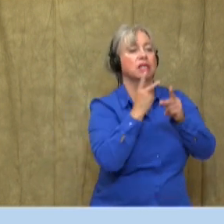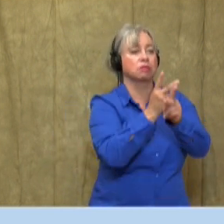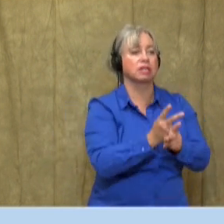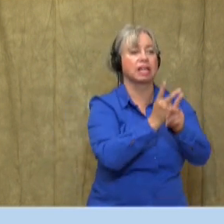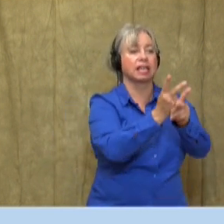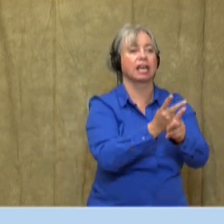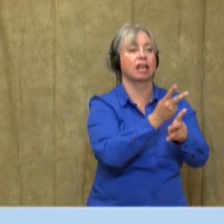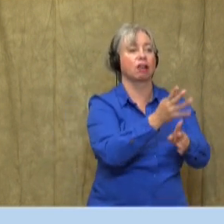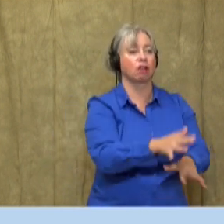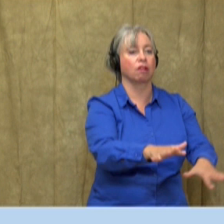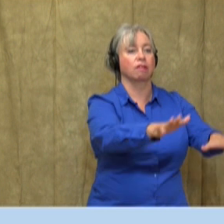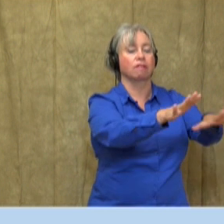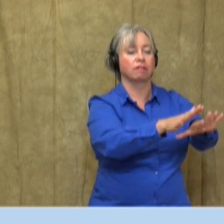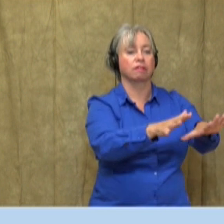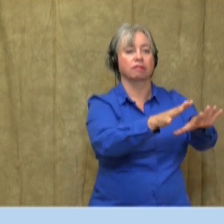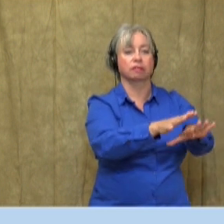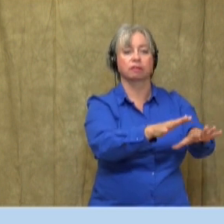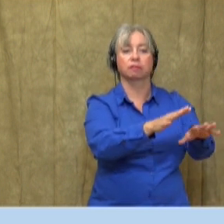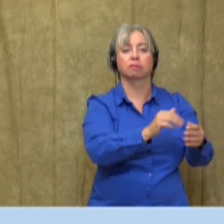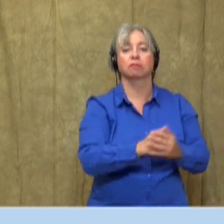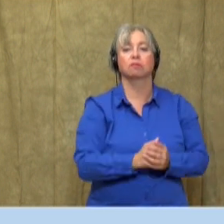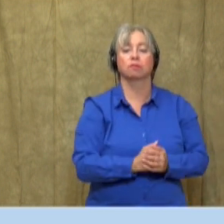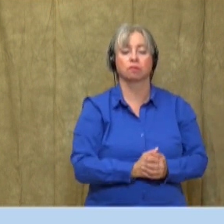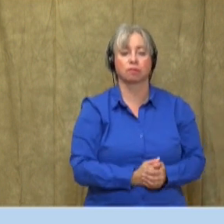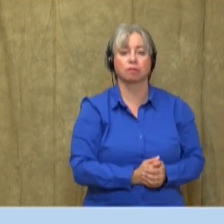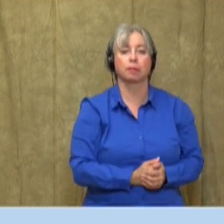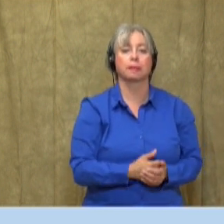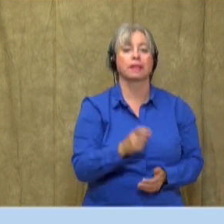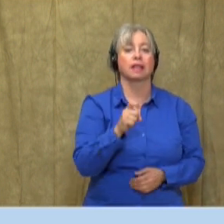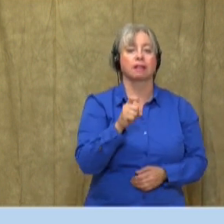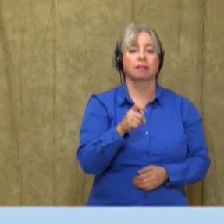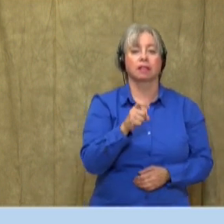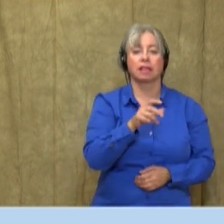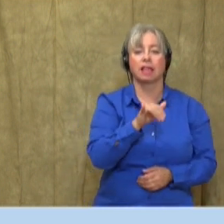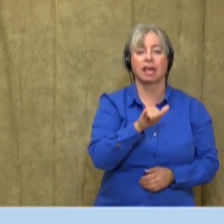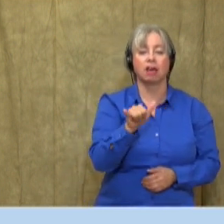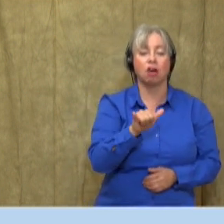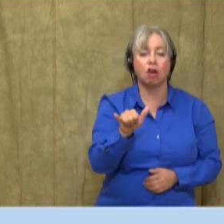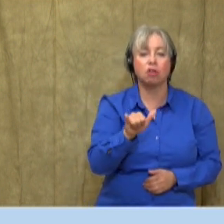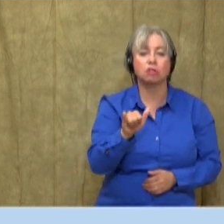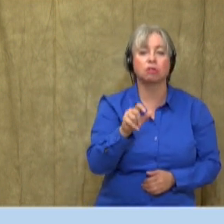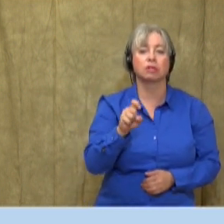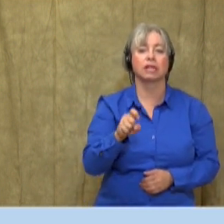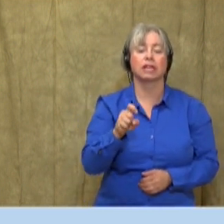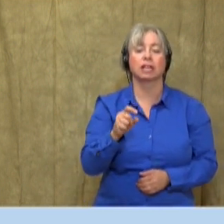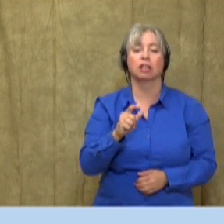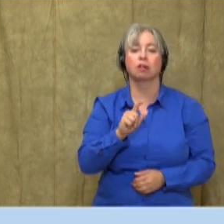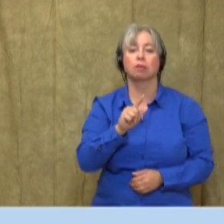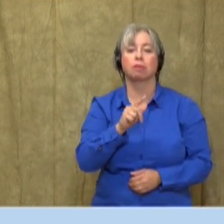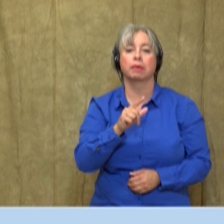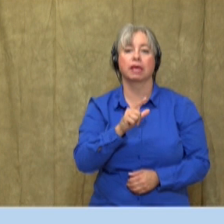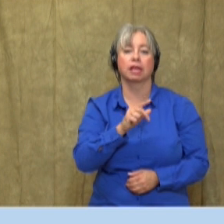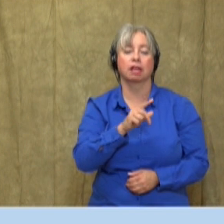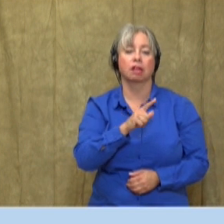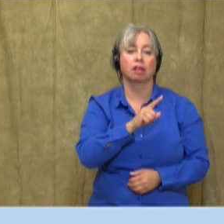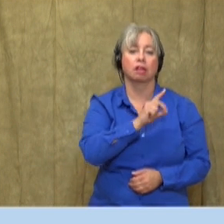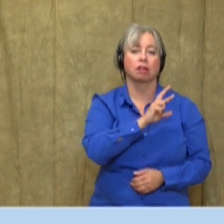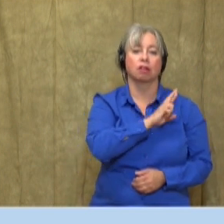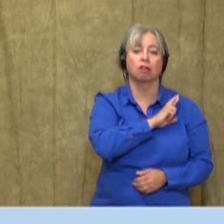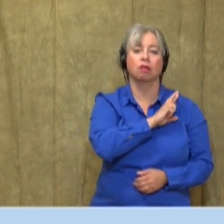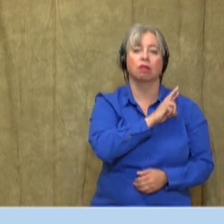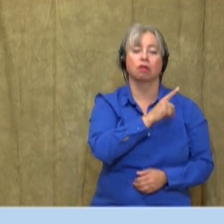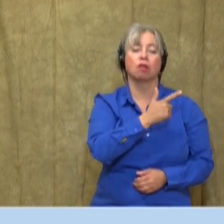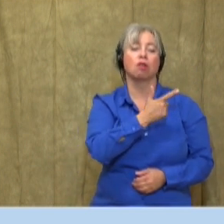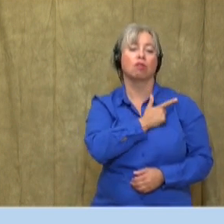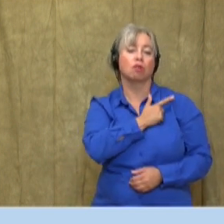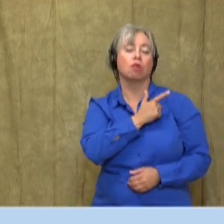land and do something with it. And they also needed someone to be loyal to them because all this fighting is going on.